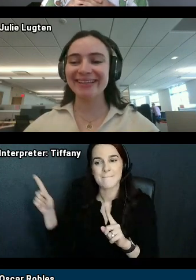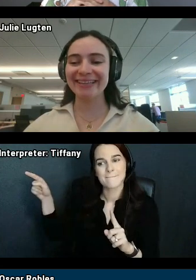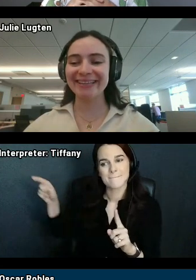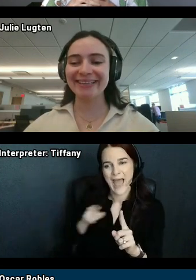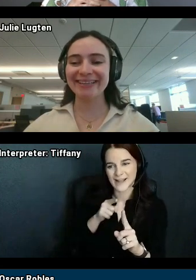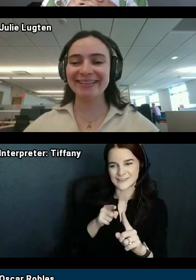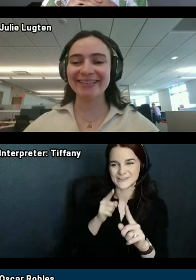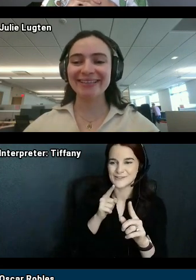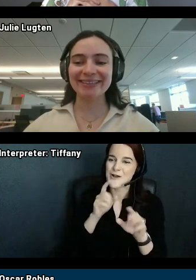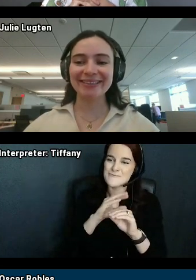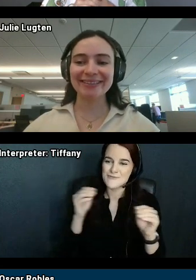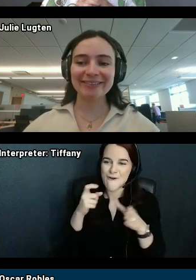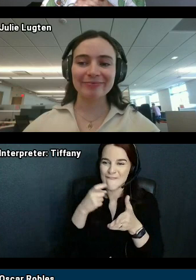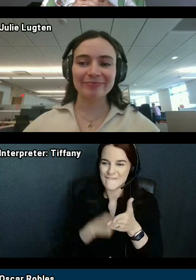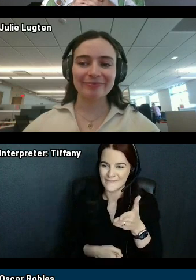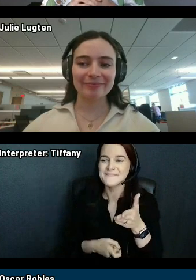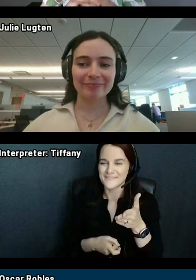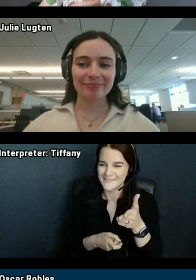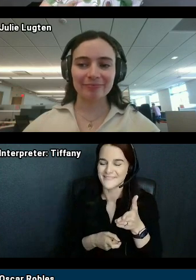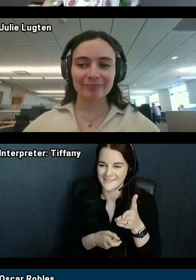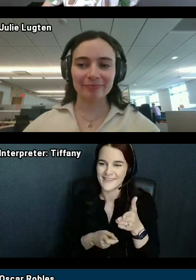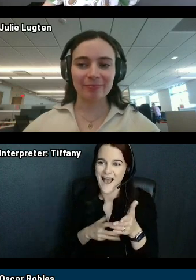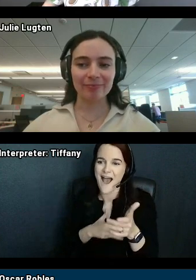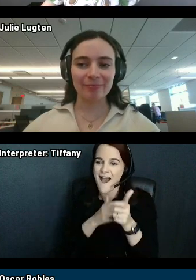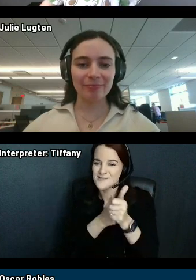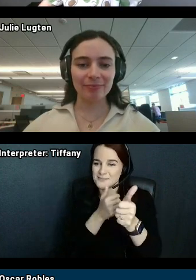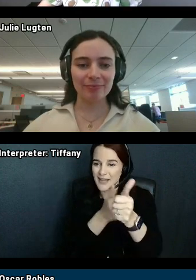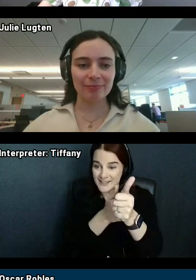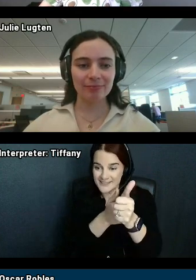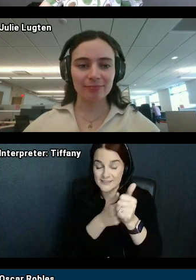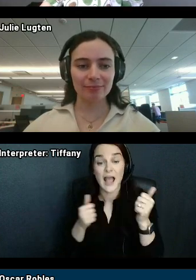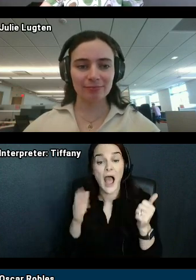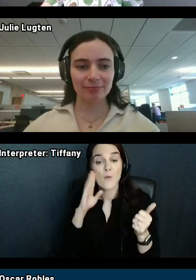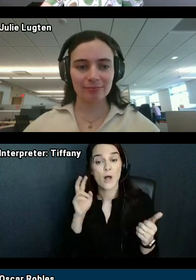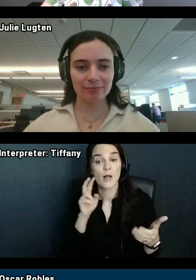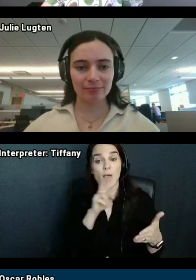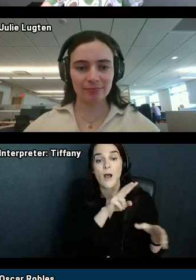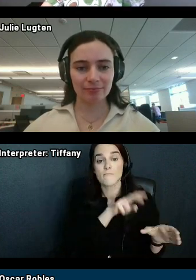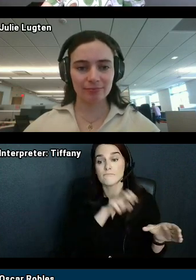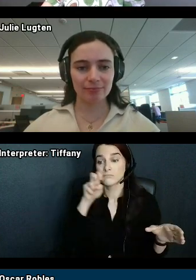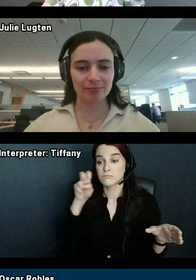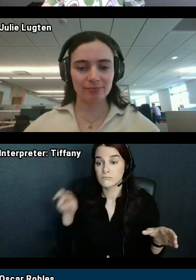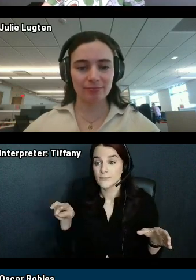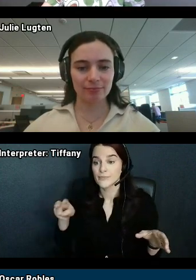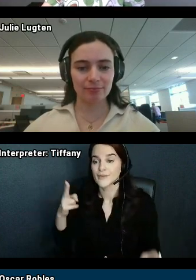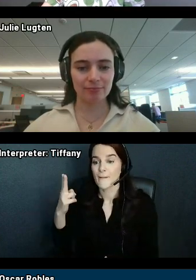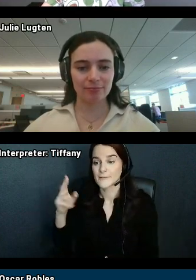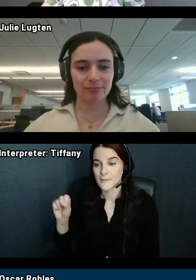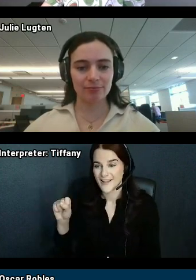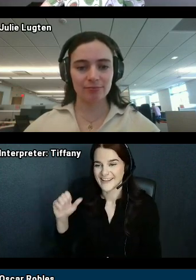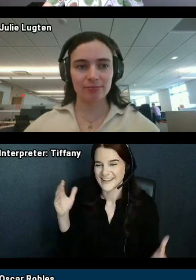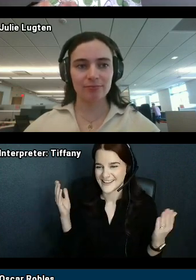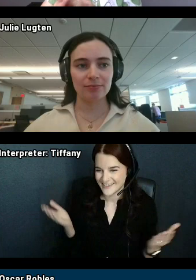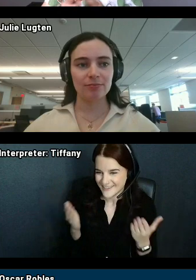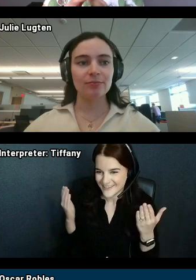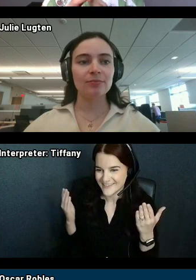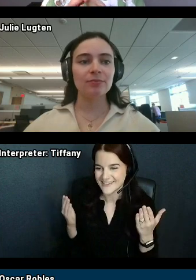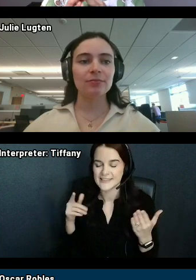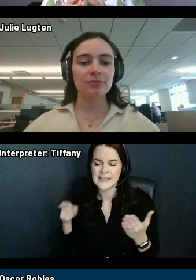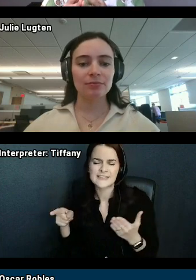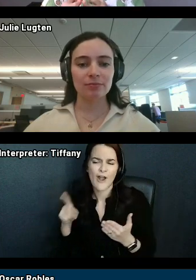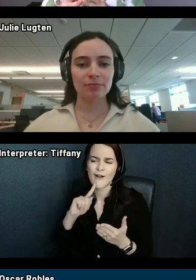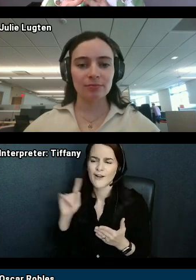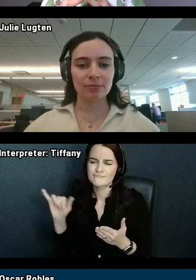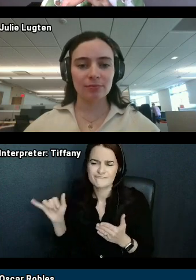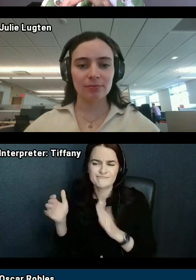updates. So I'm just going to pop over to HubSpot here. And these ones are kind of the